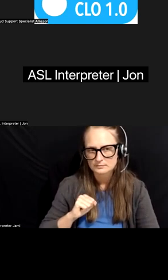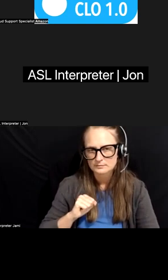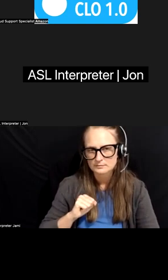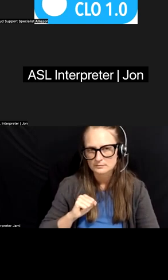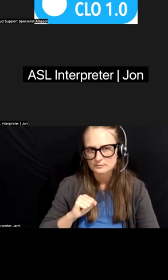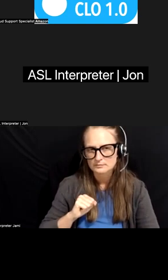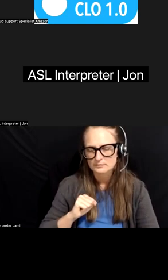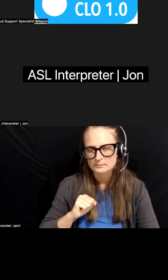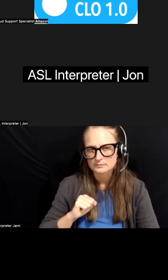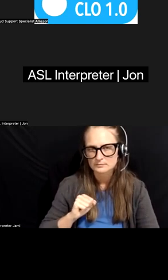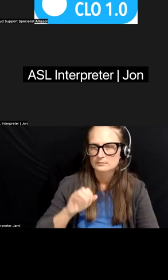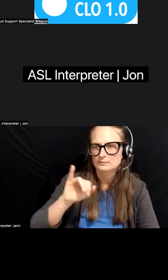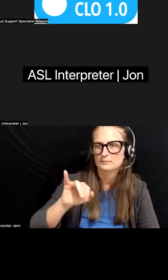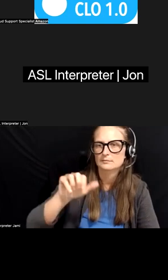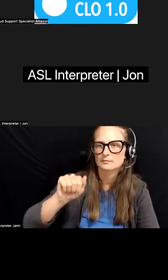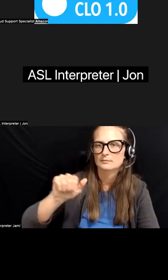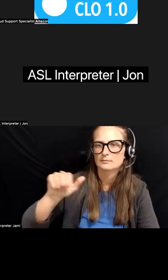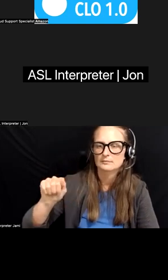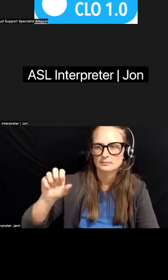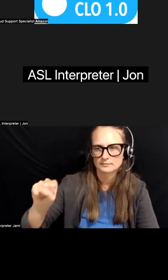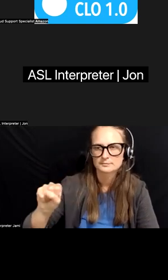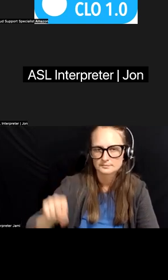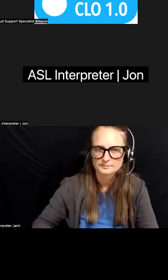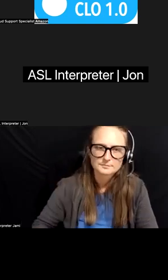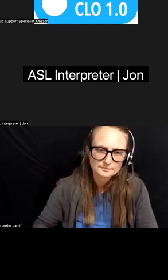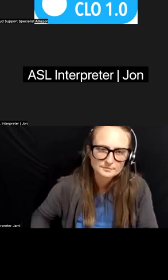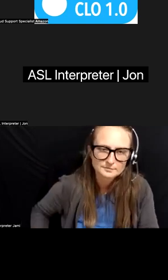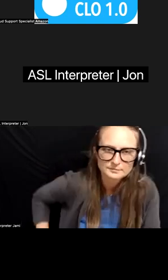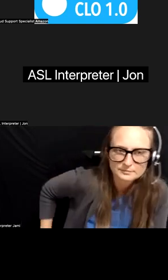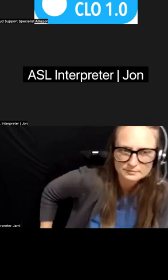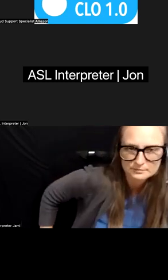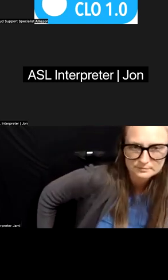as a service for this model. So here